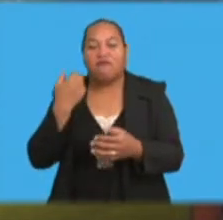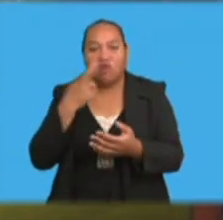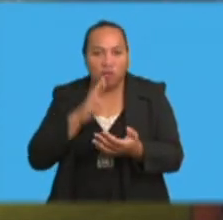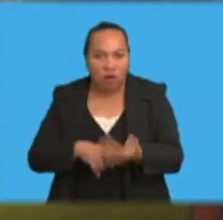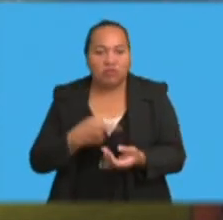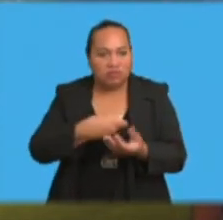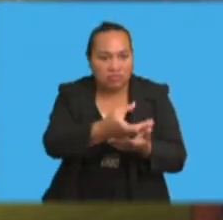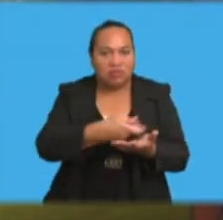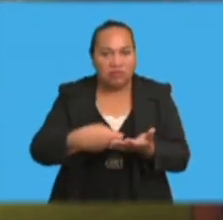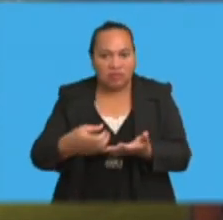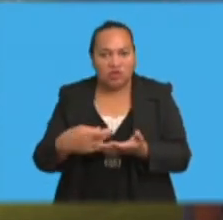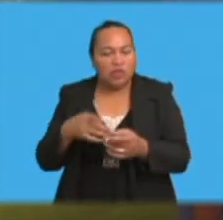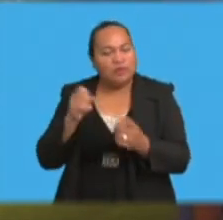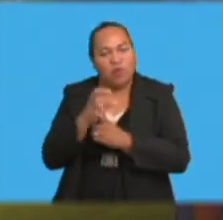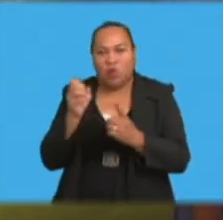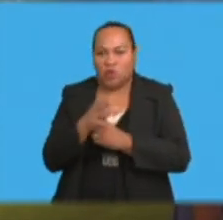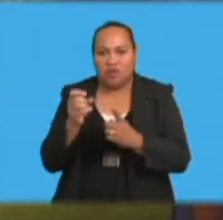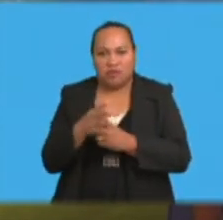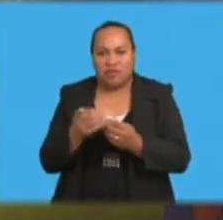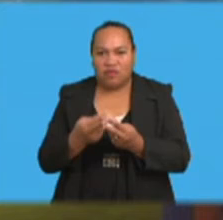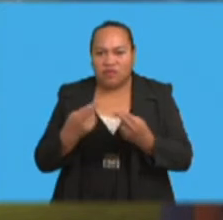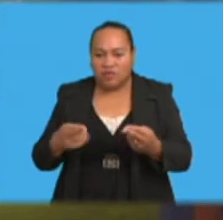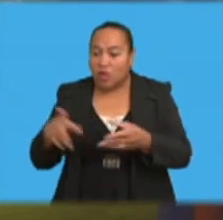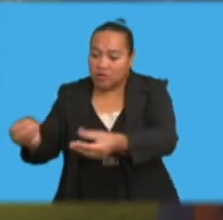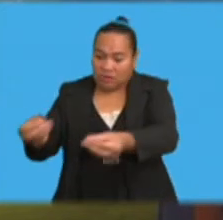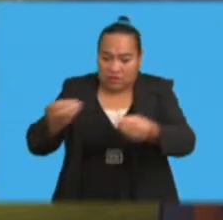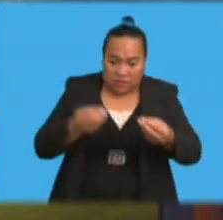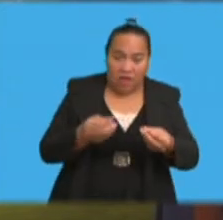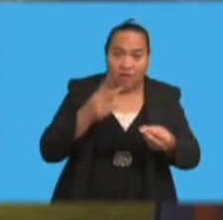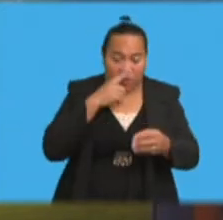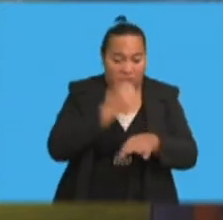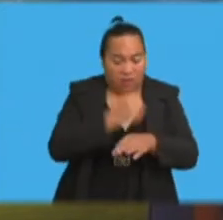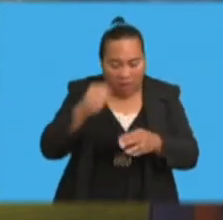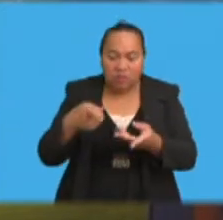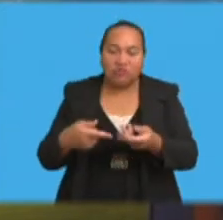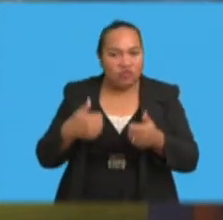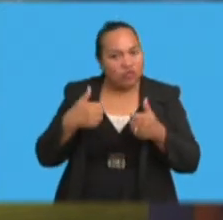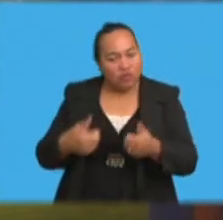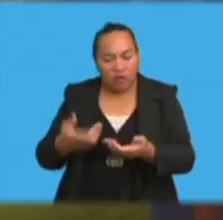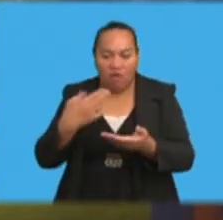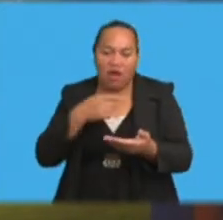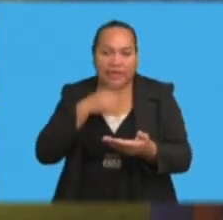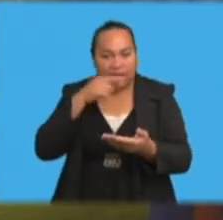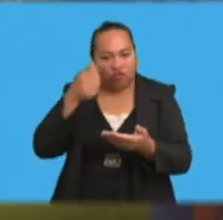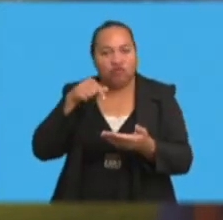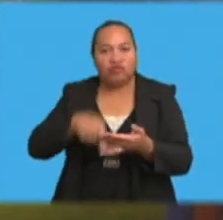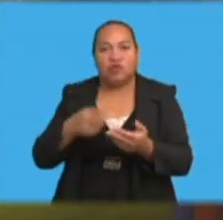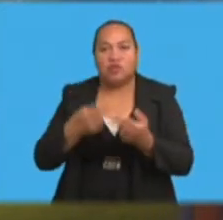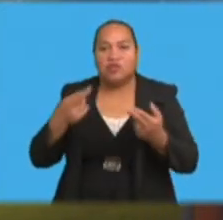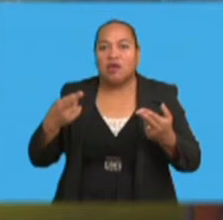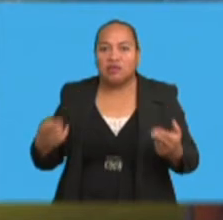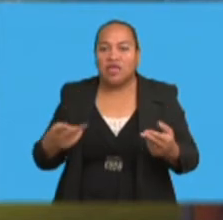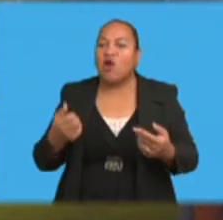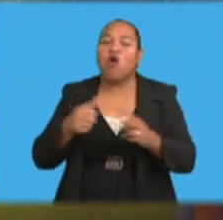statements, which are vital sources of information for policy-making agencies in Fiji and indeed the private sector and the general public. All